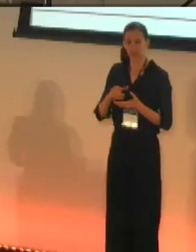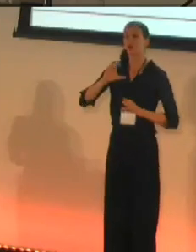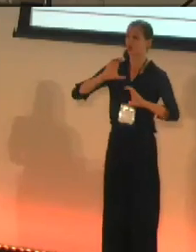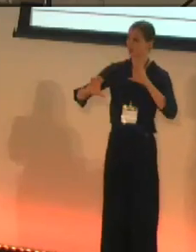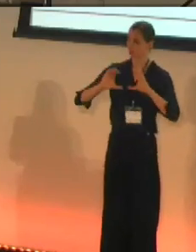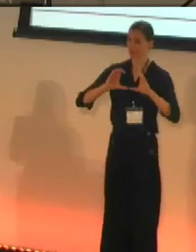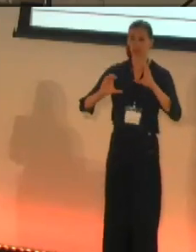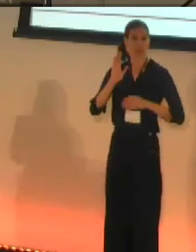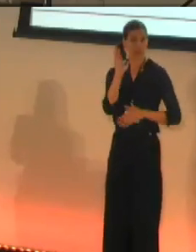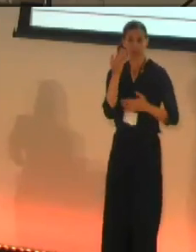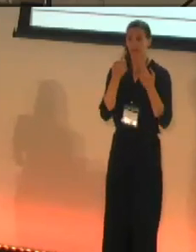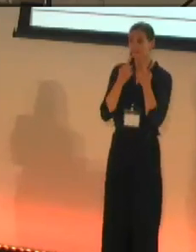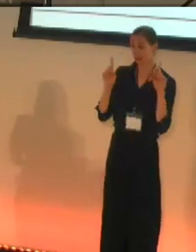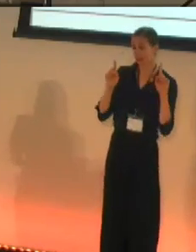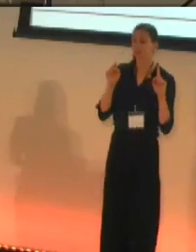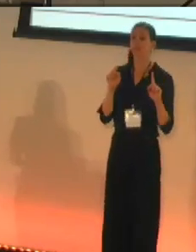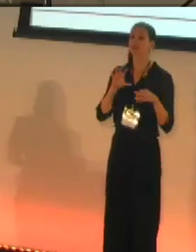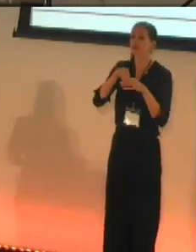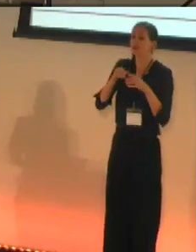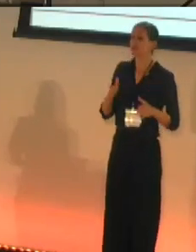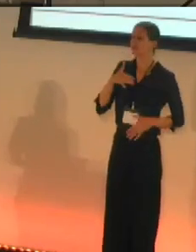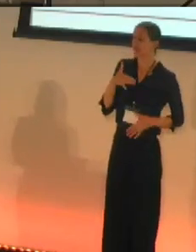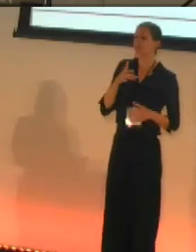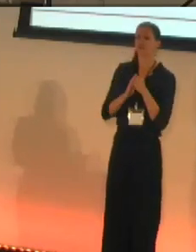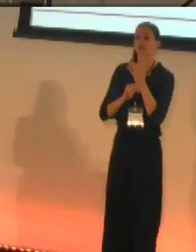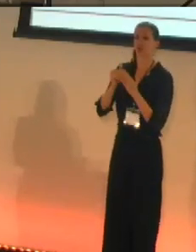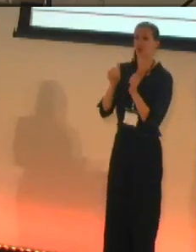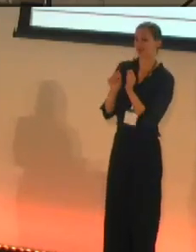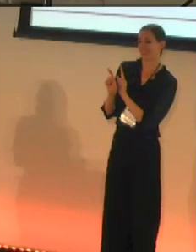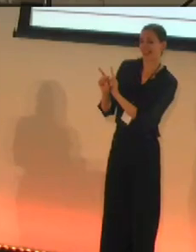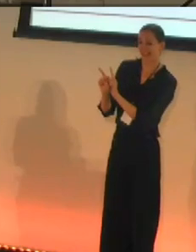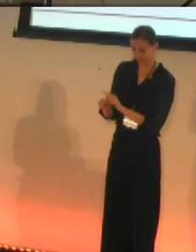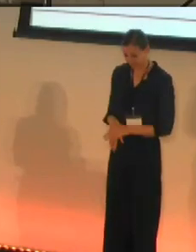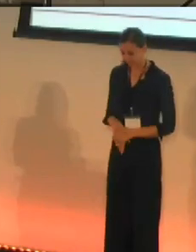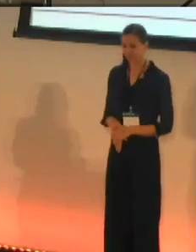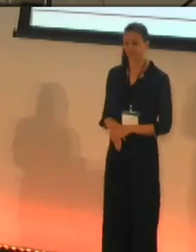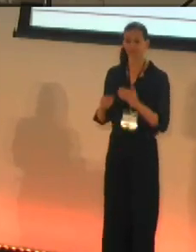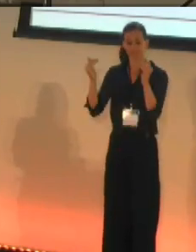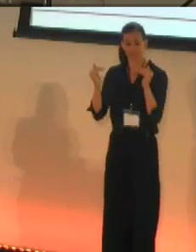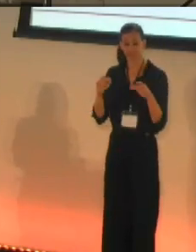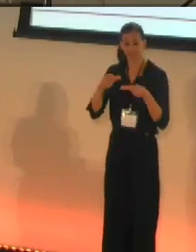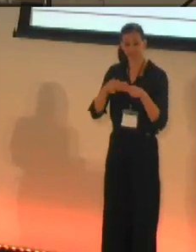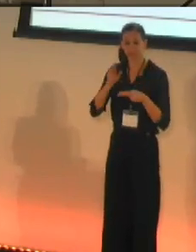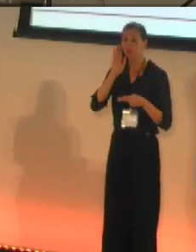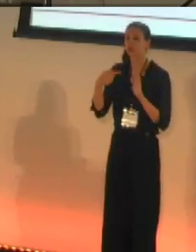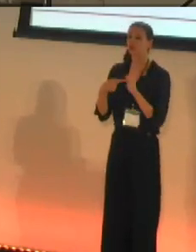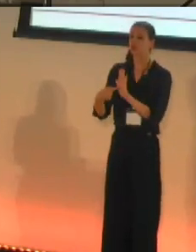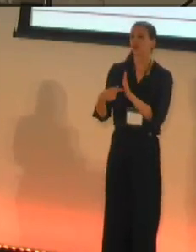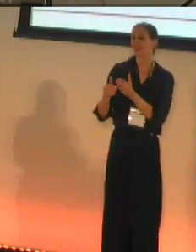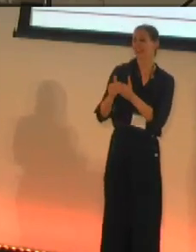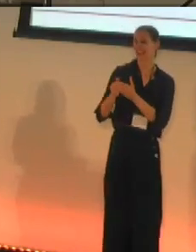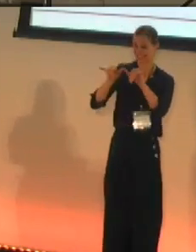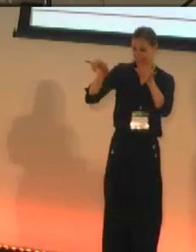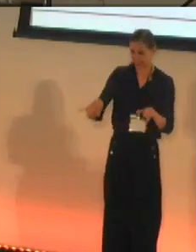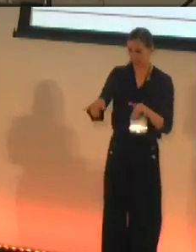effective, and they felt comfortable using the guide in a social setting. In the next slide, we show an example of a guidance system, and you'll see a